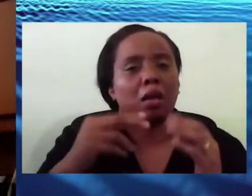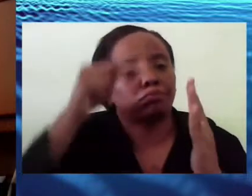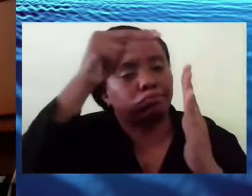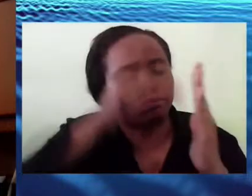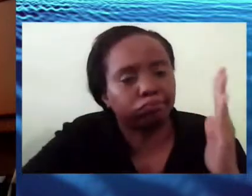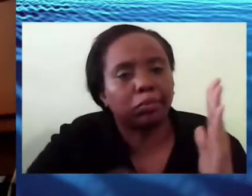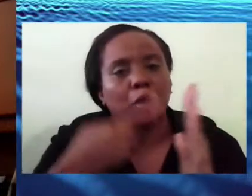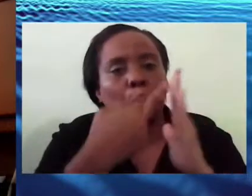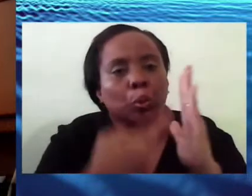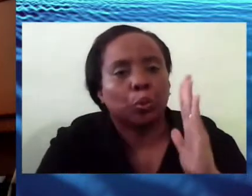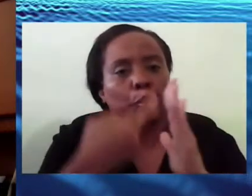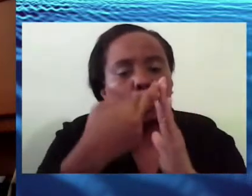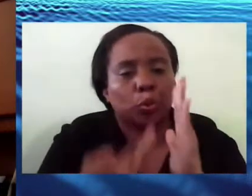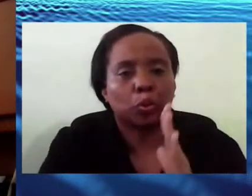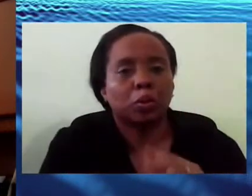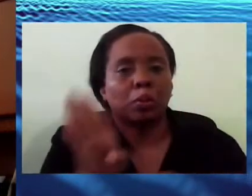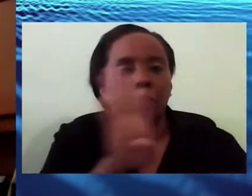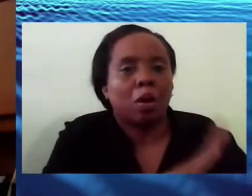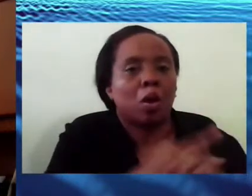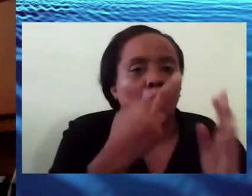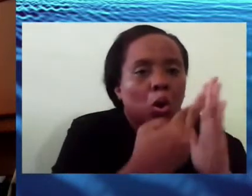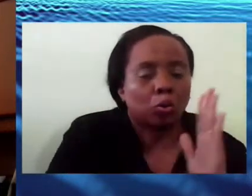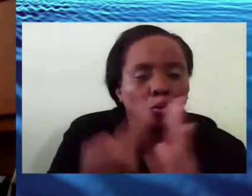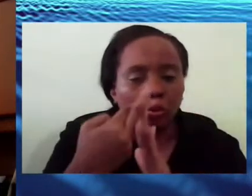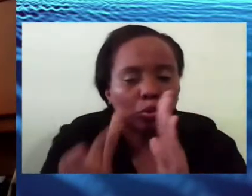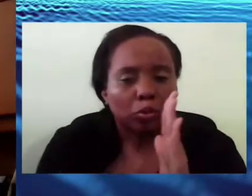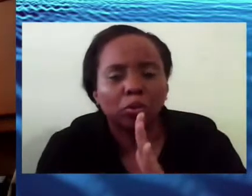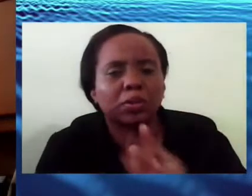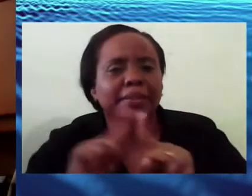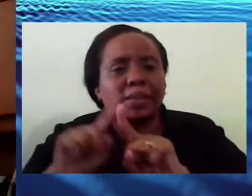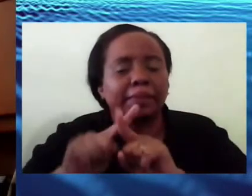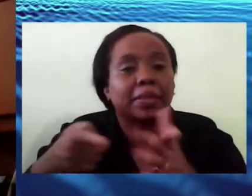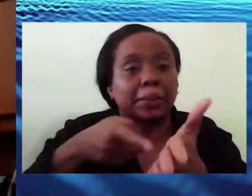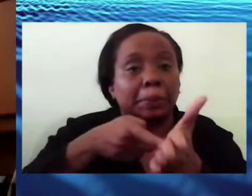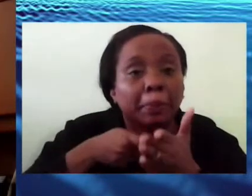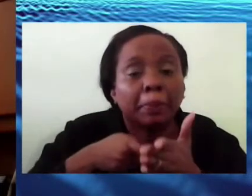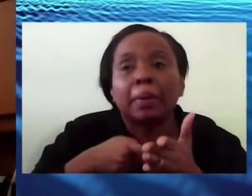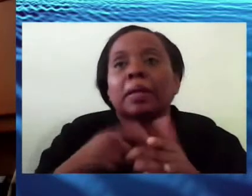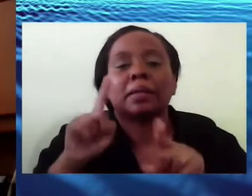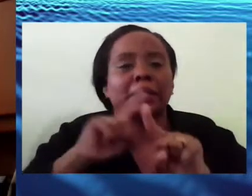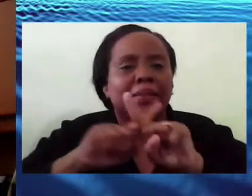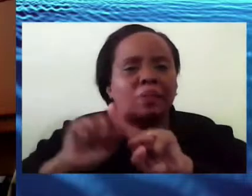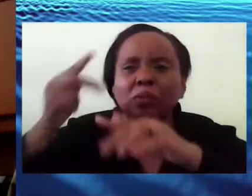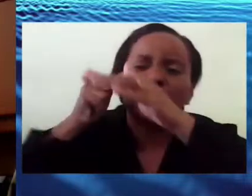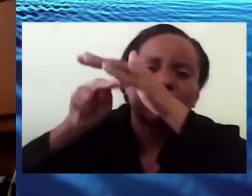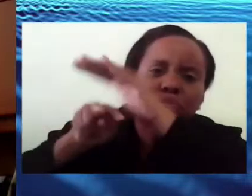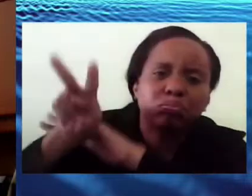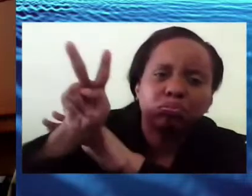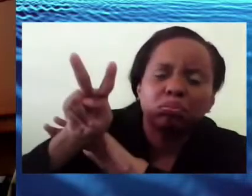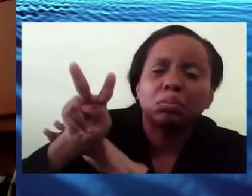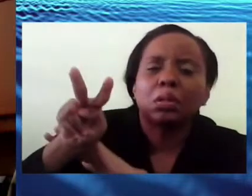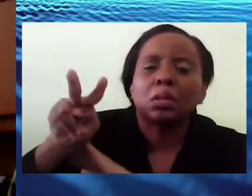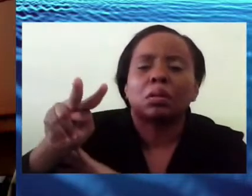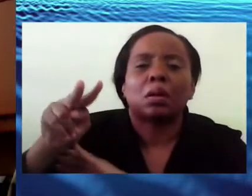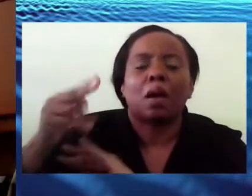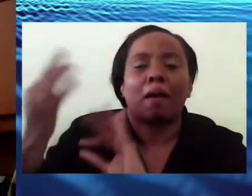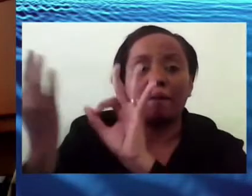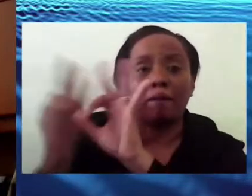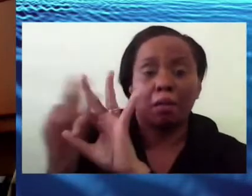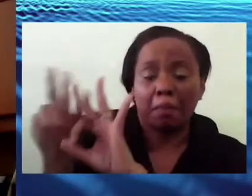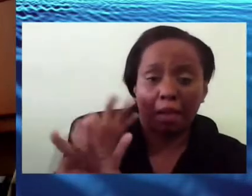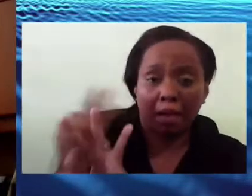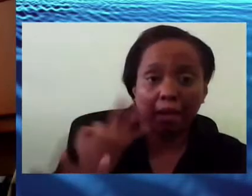to the protocols, what the demand and projections are looking like for the rest of the season. And we continue to receive feedback, and we expect